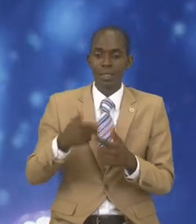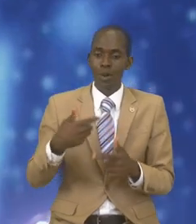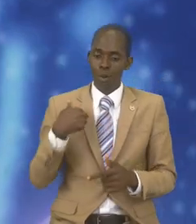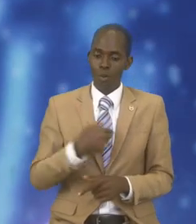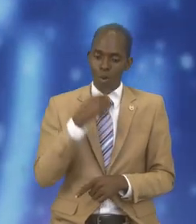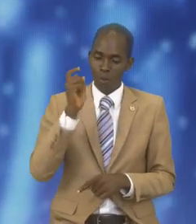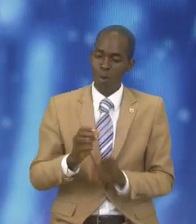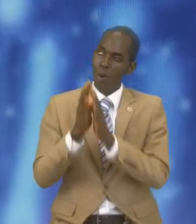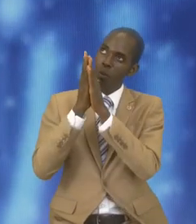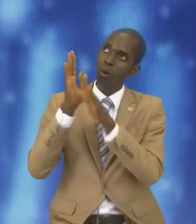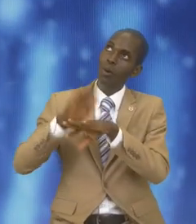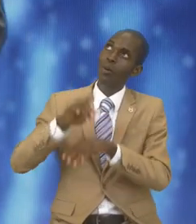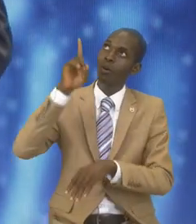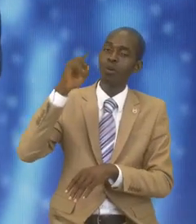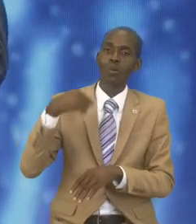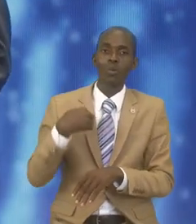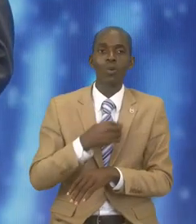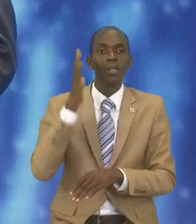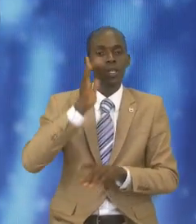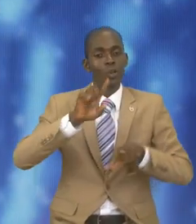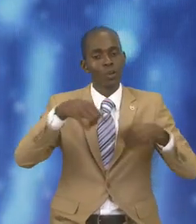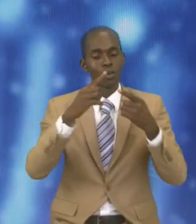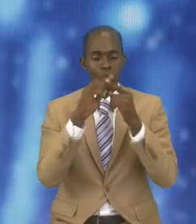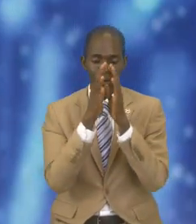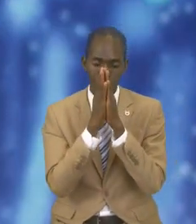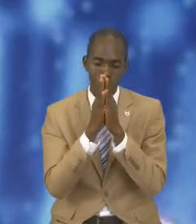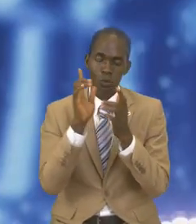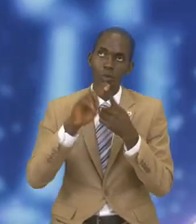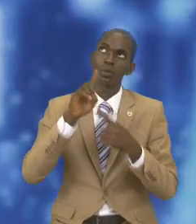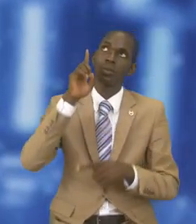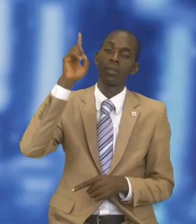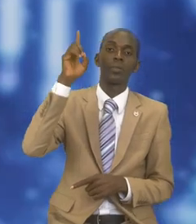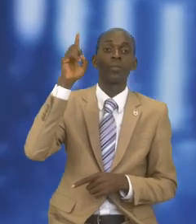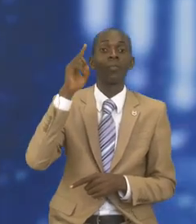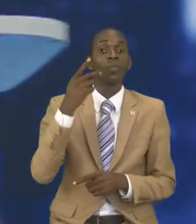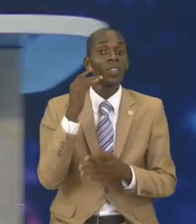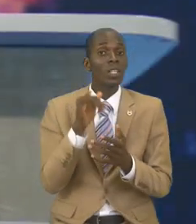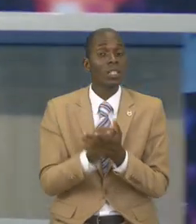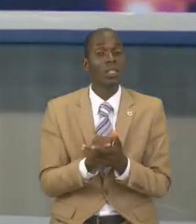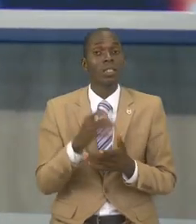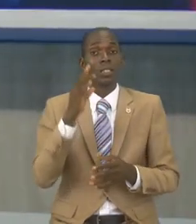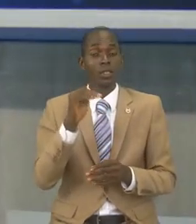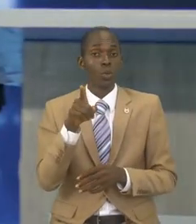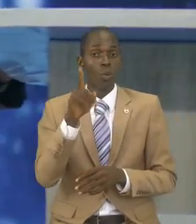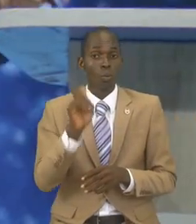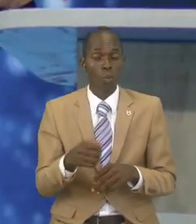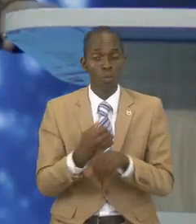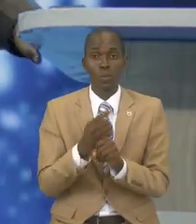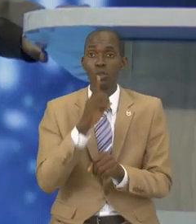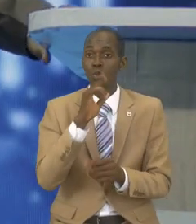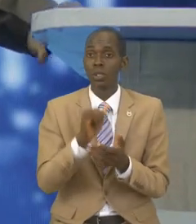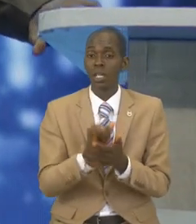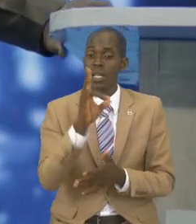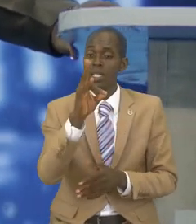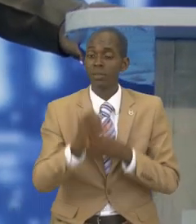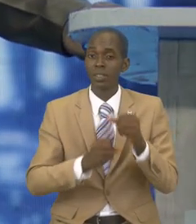shall go and pray unto me. The Lord, he was going to make sure that 70 years in Babylon had